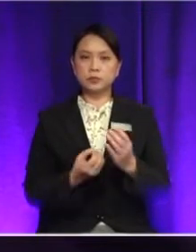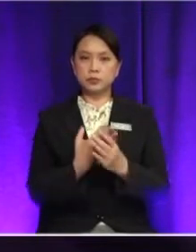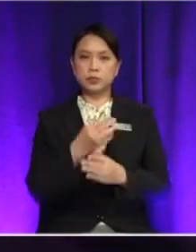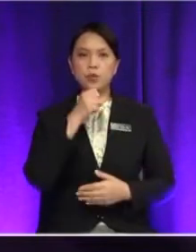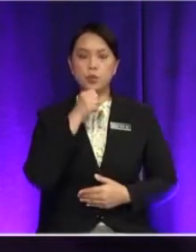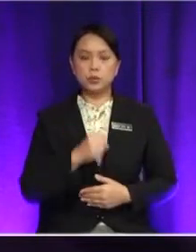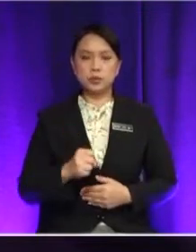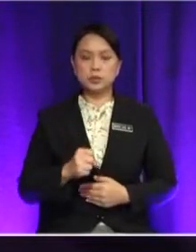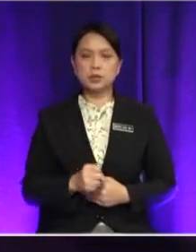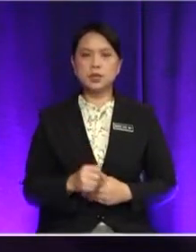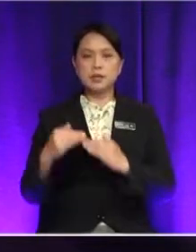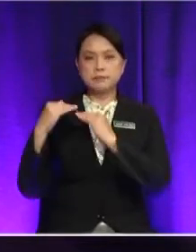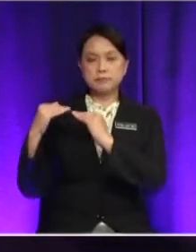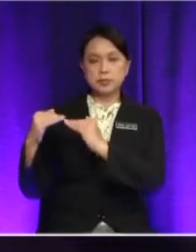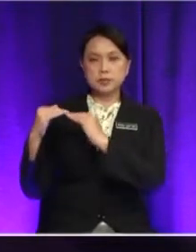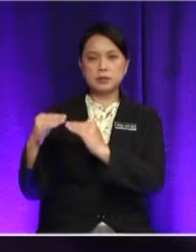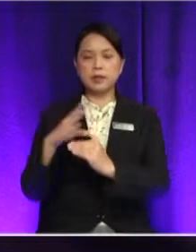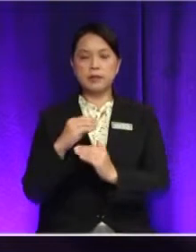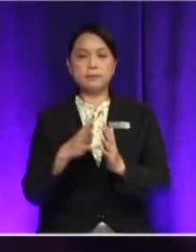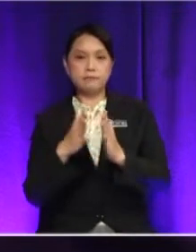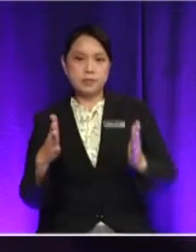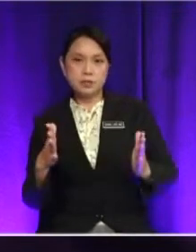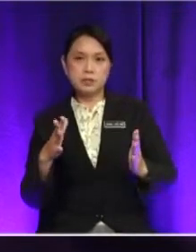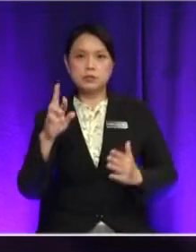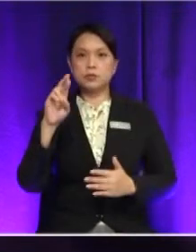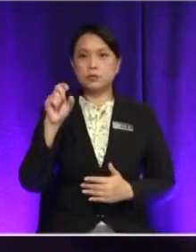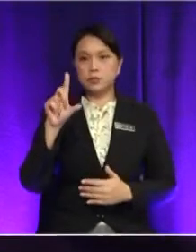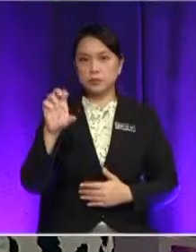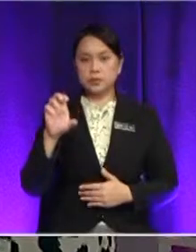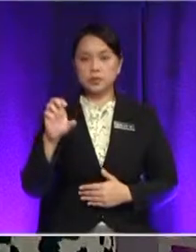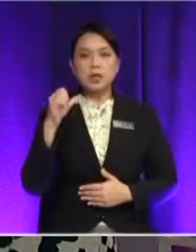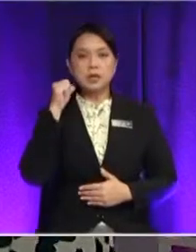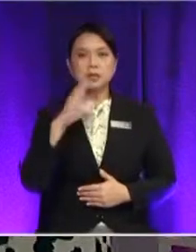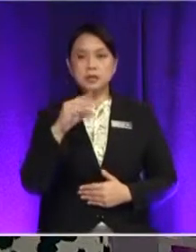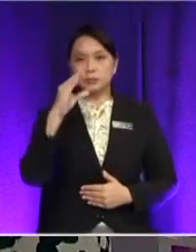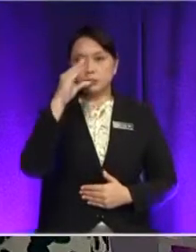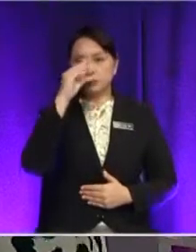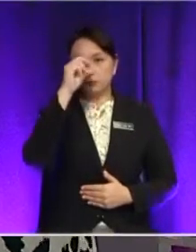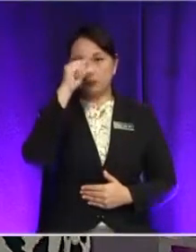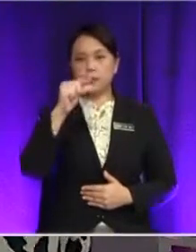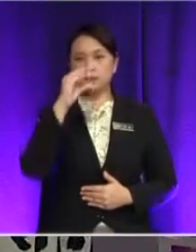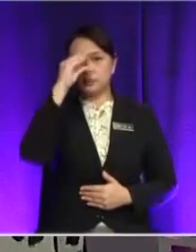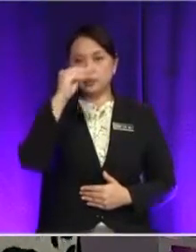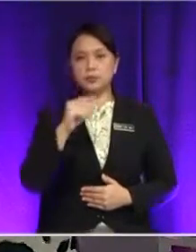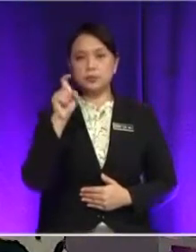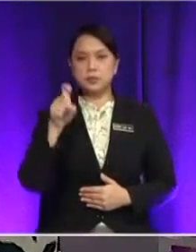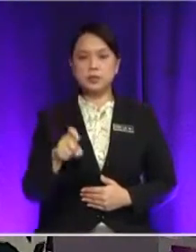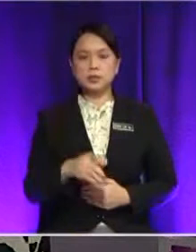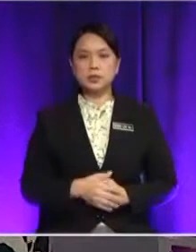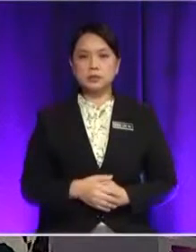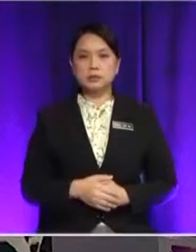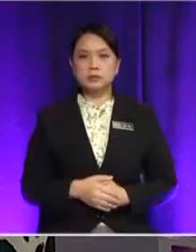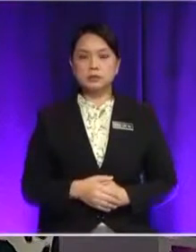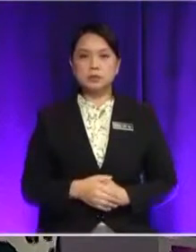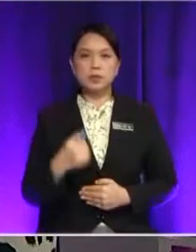older, peers, and bigger role. Girls and boys, please take note. The amount of keywords that you should have for gap text would